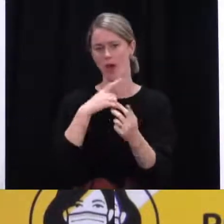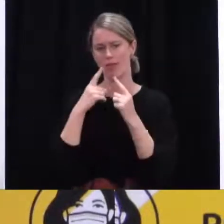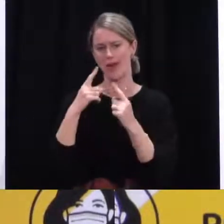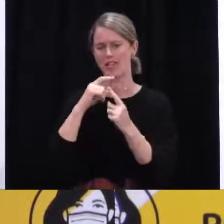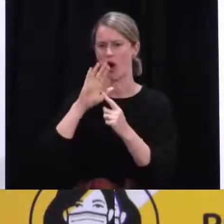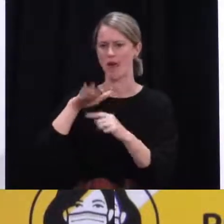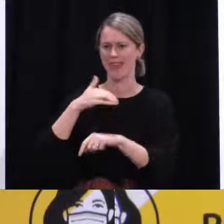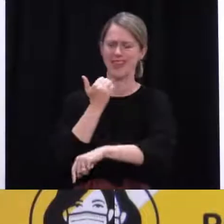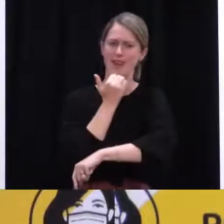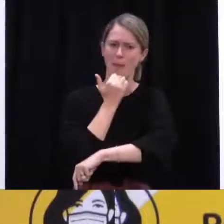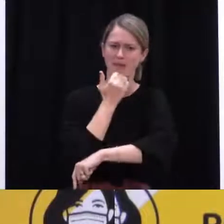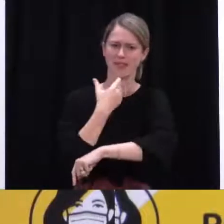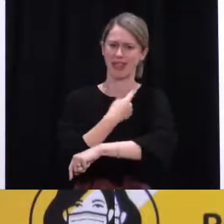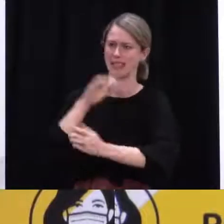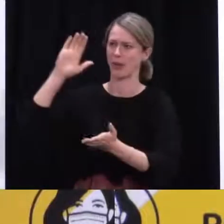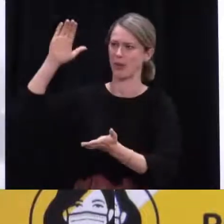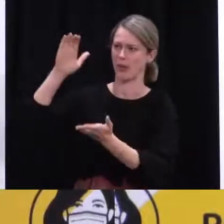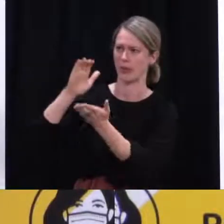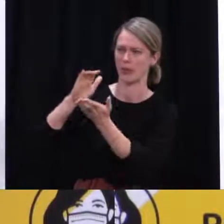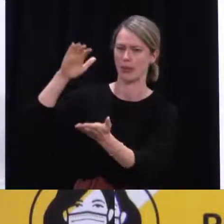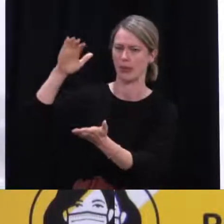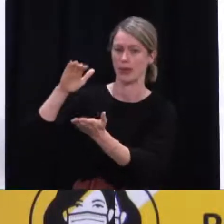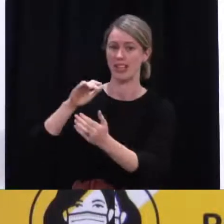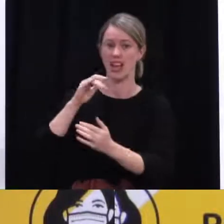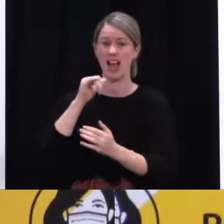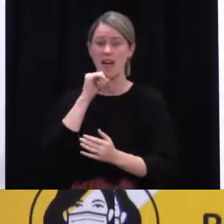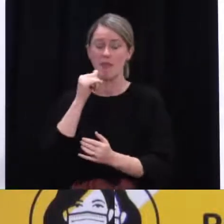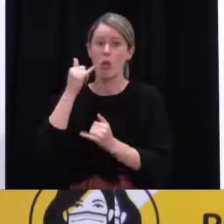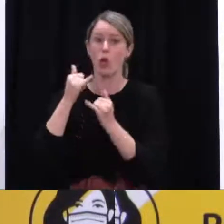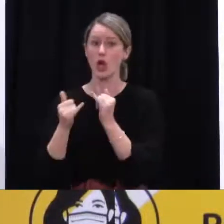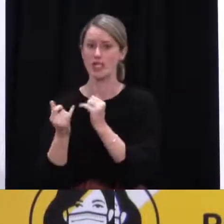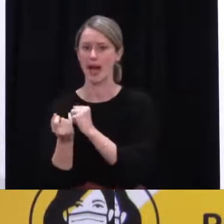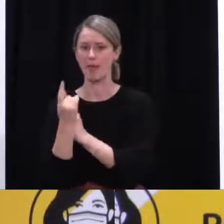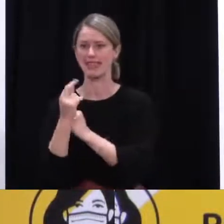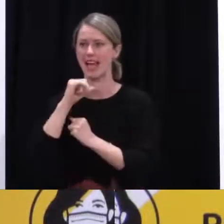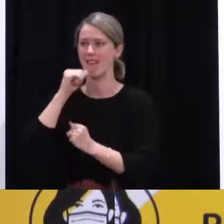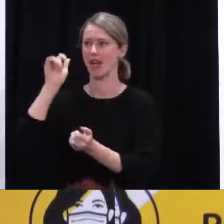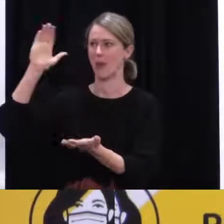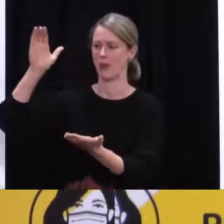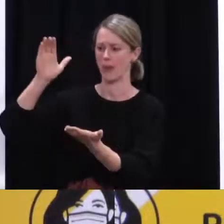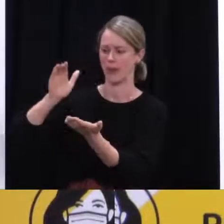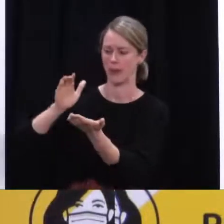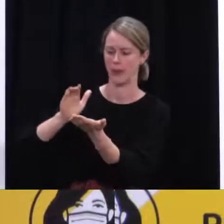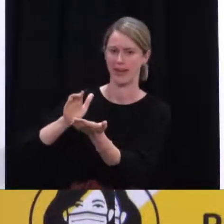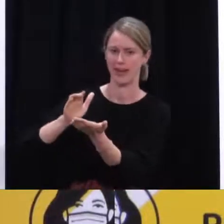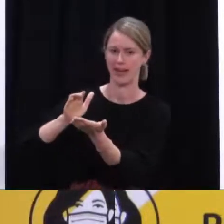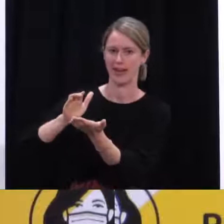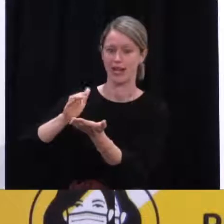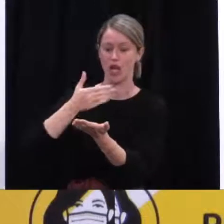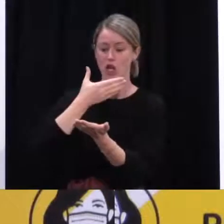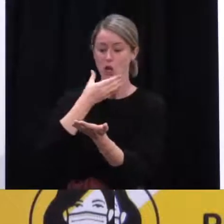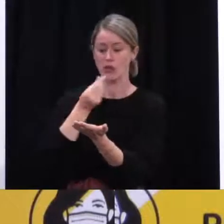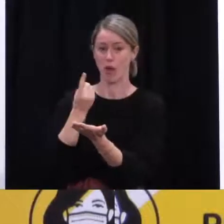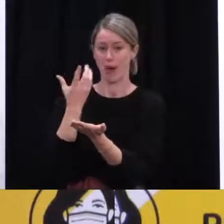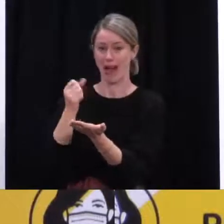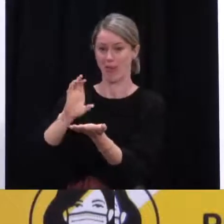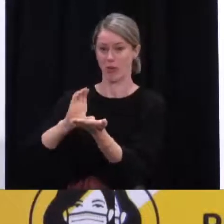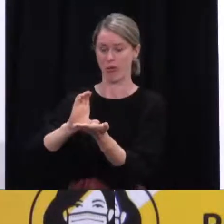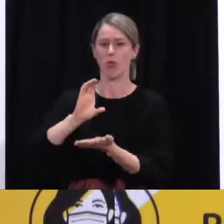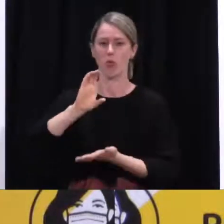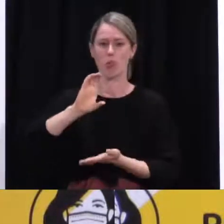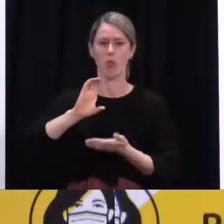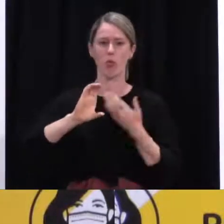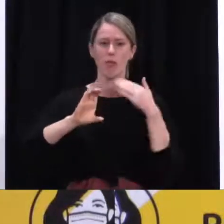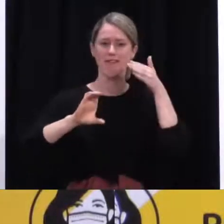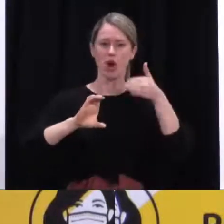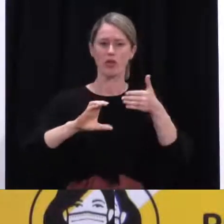we're in a position to do that. In the worst case scenario, where we can't increase supply, the use of the existing supply we have will be